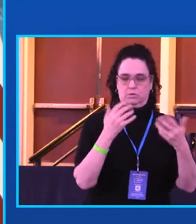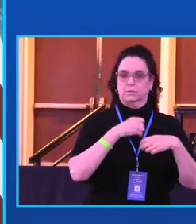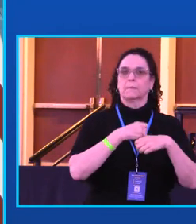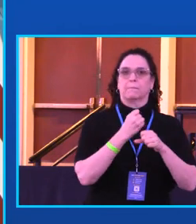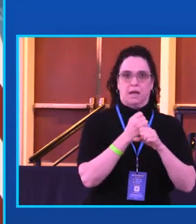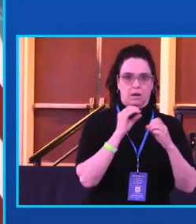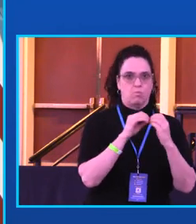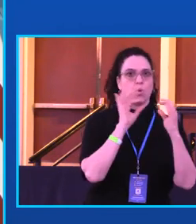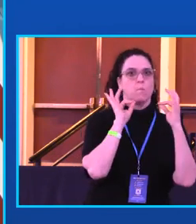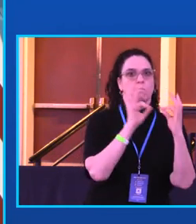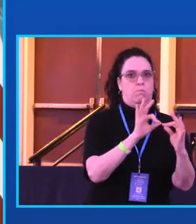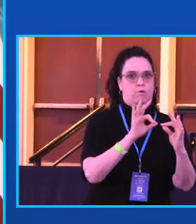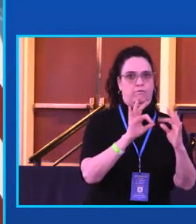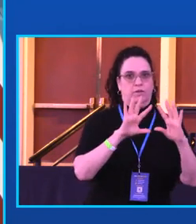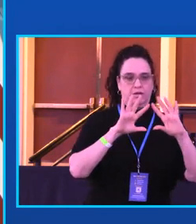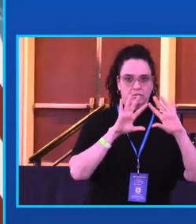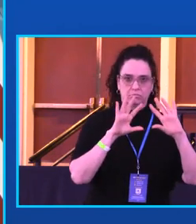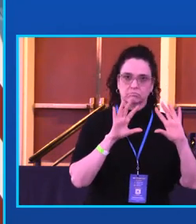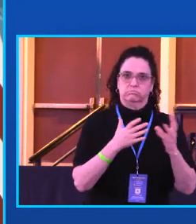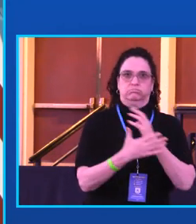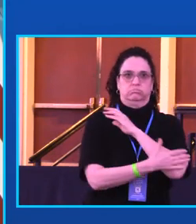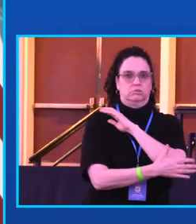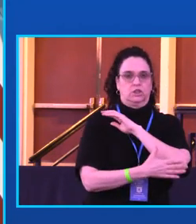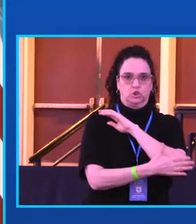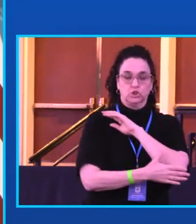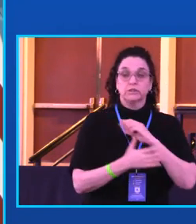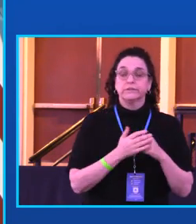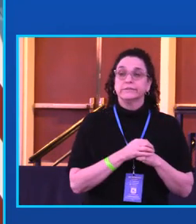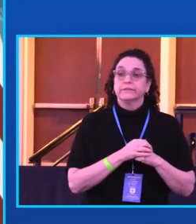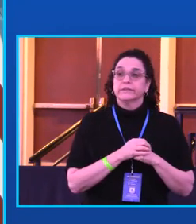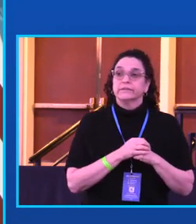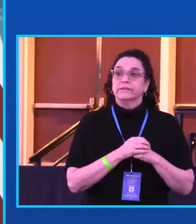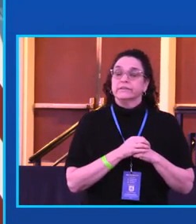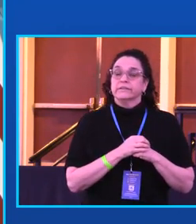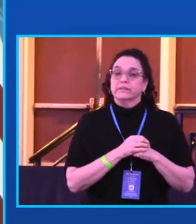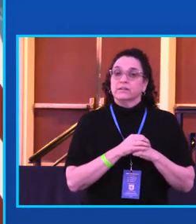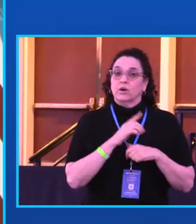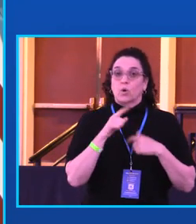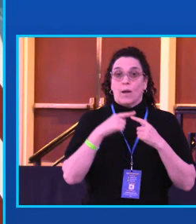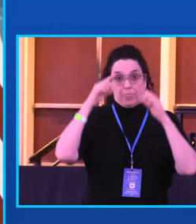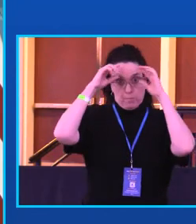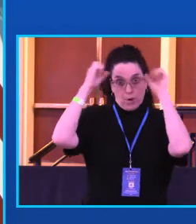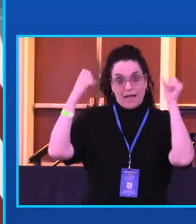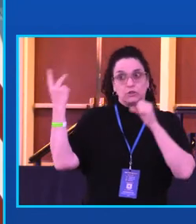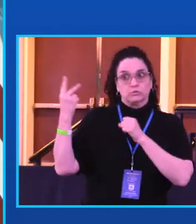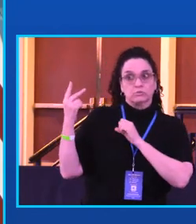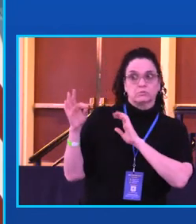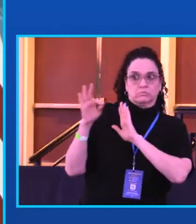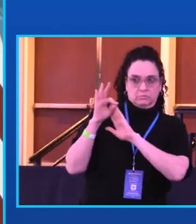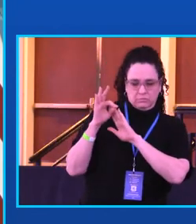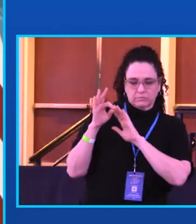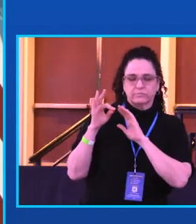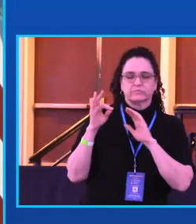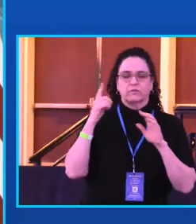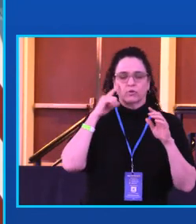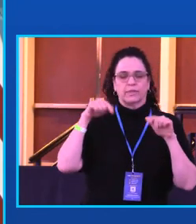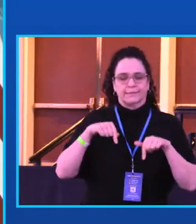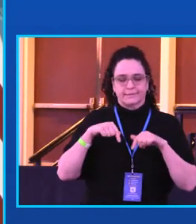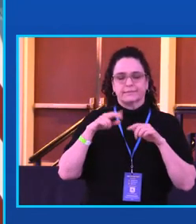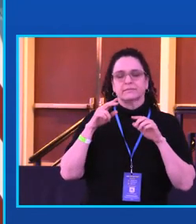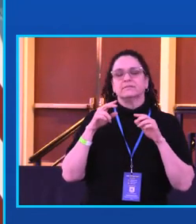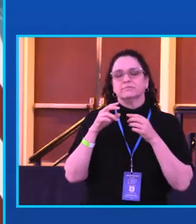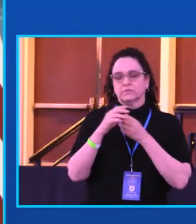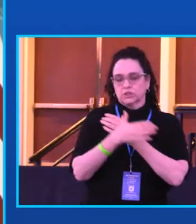union. You know, when the president and I took office, our country was facing the aftermath of a